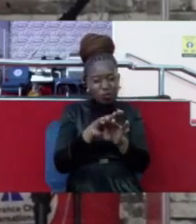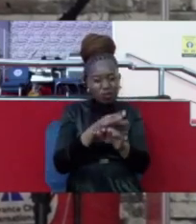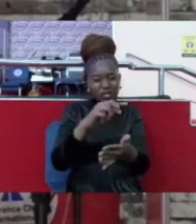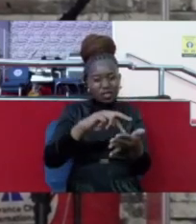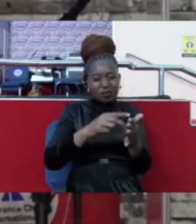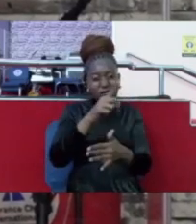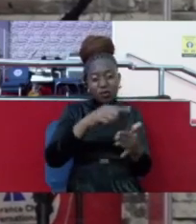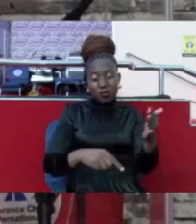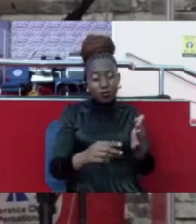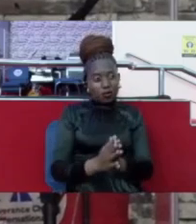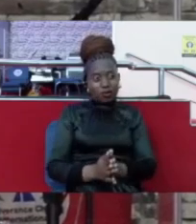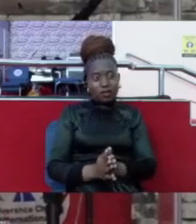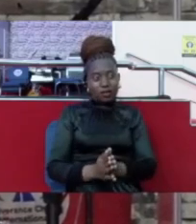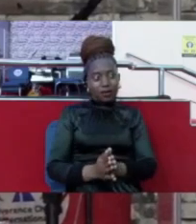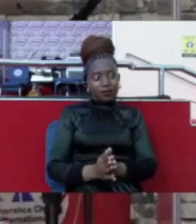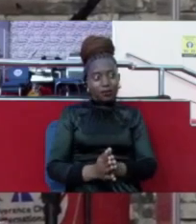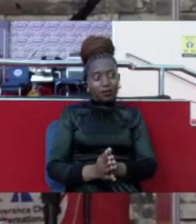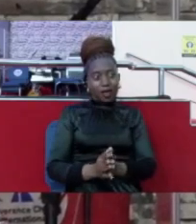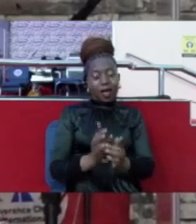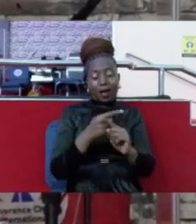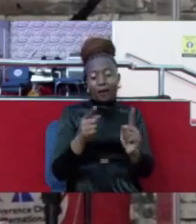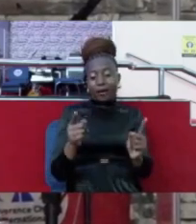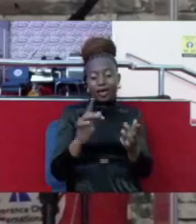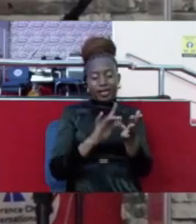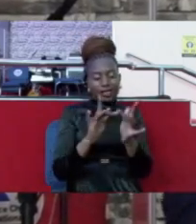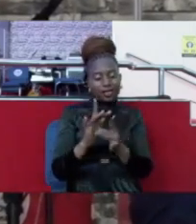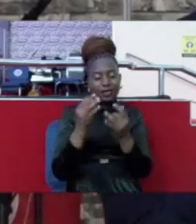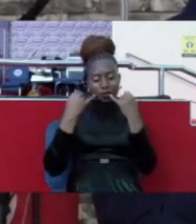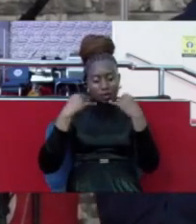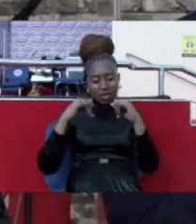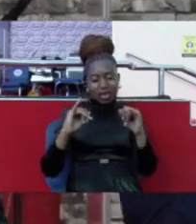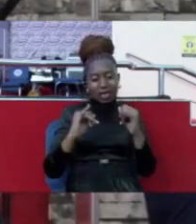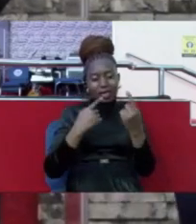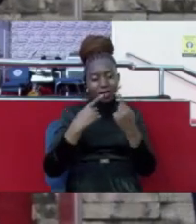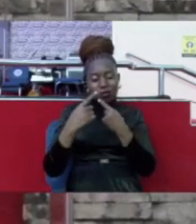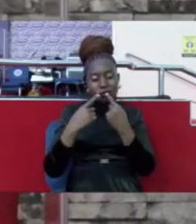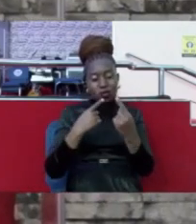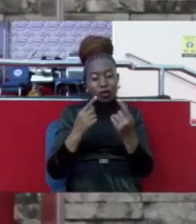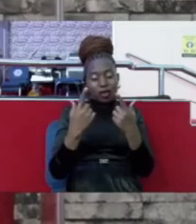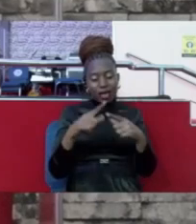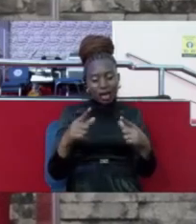But what Jesus was trying to do is speak in a language that they understood